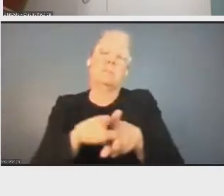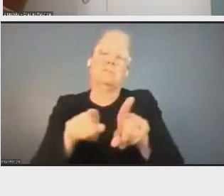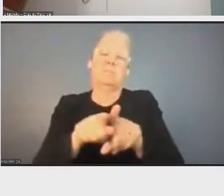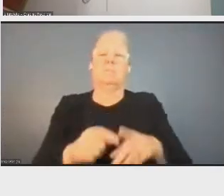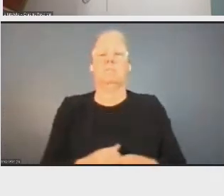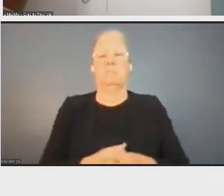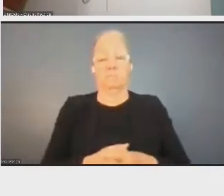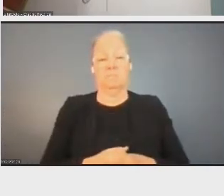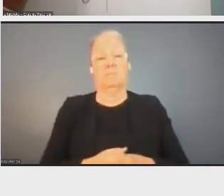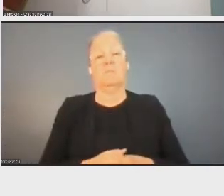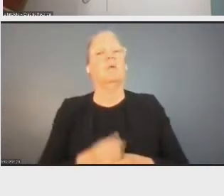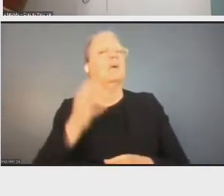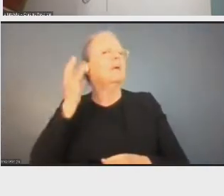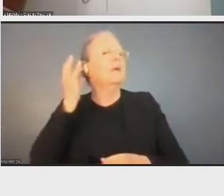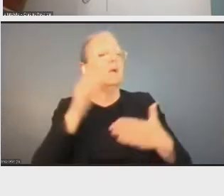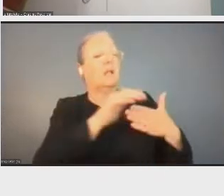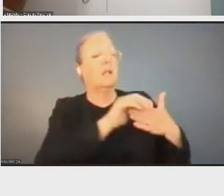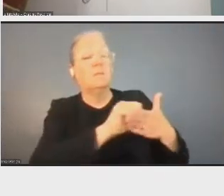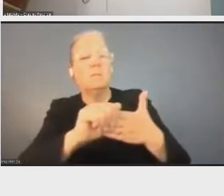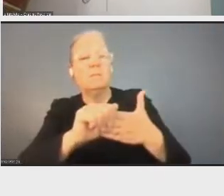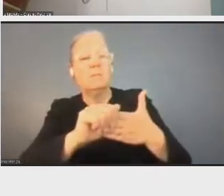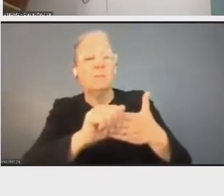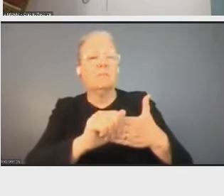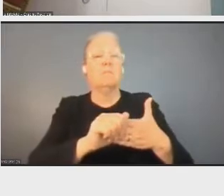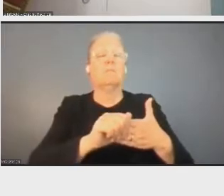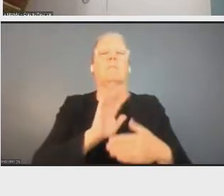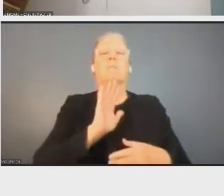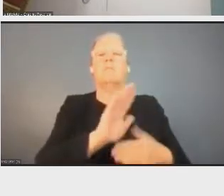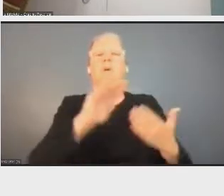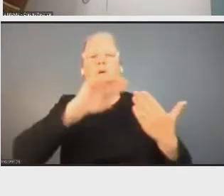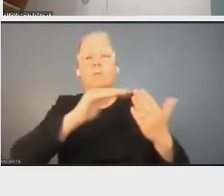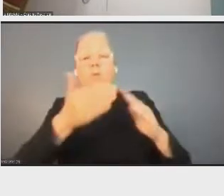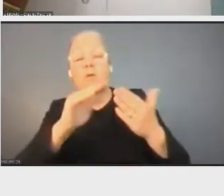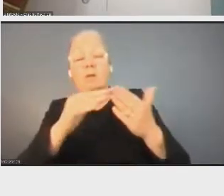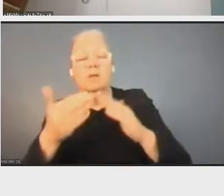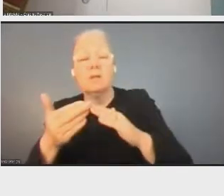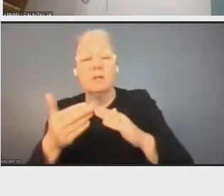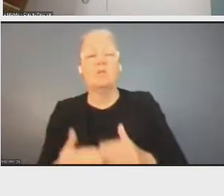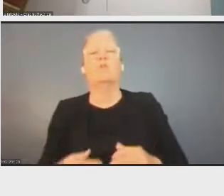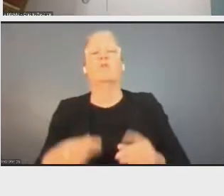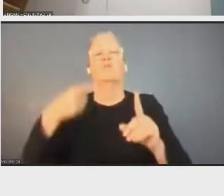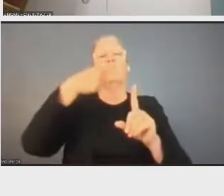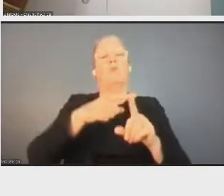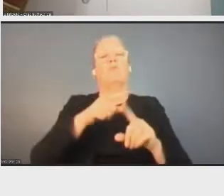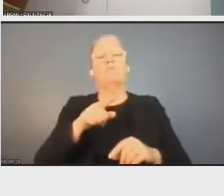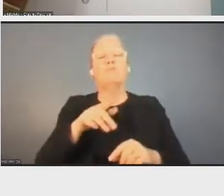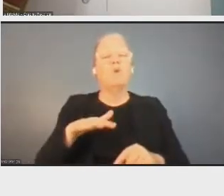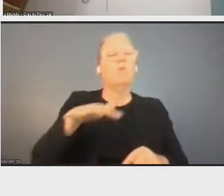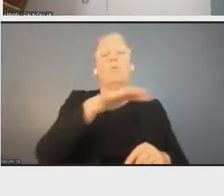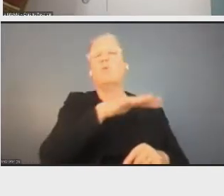Leadership of women in our communities, in the local society, it's